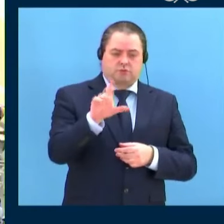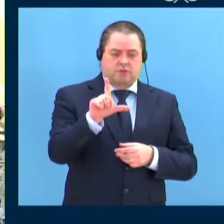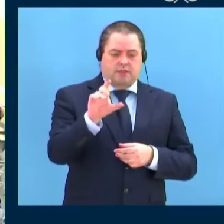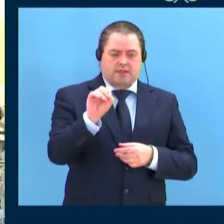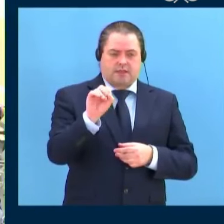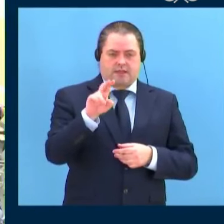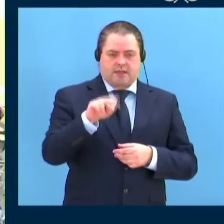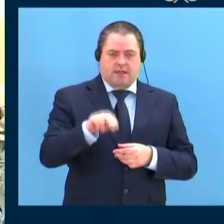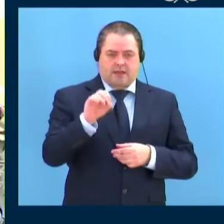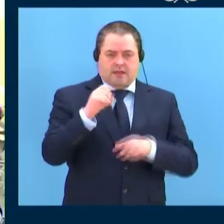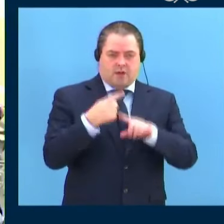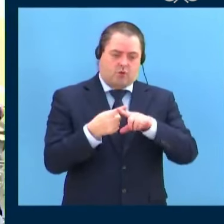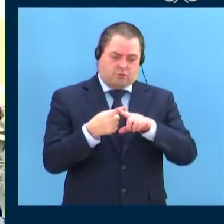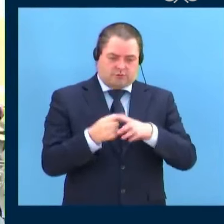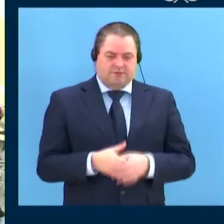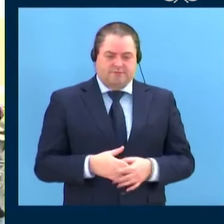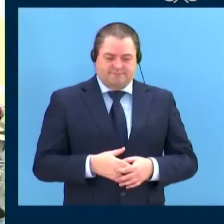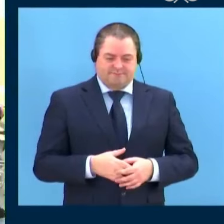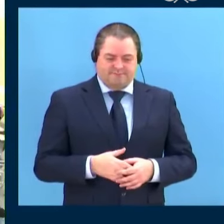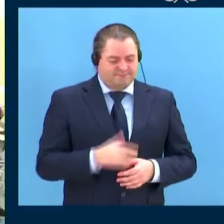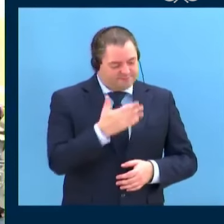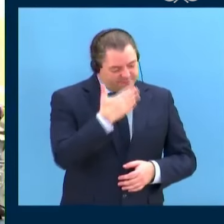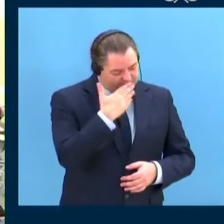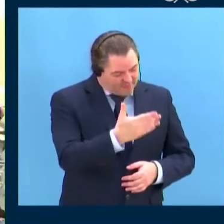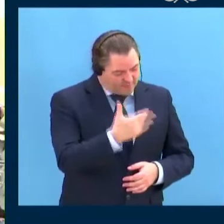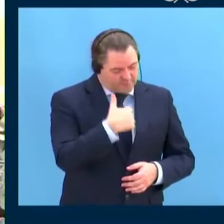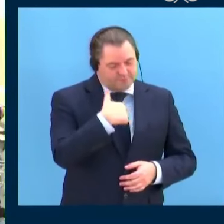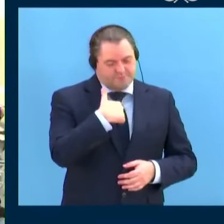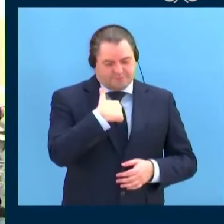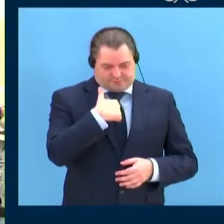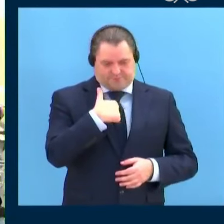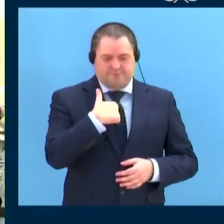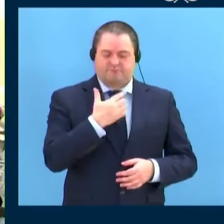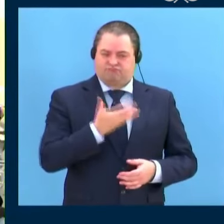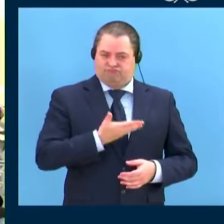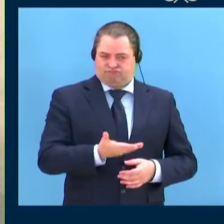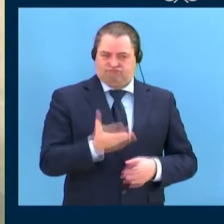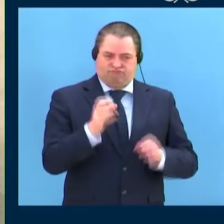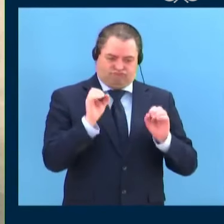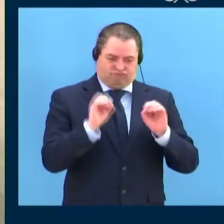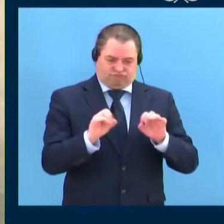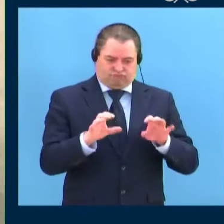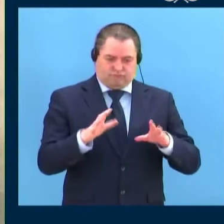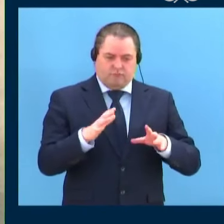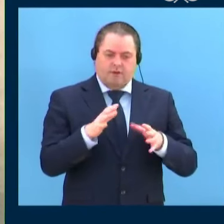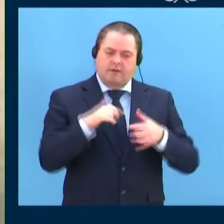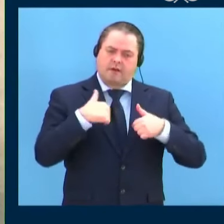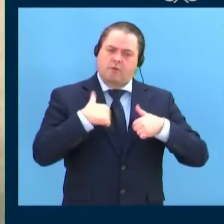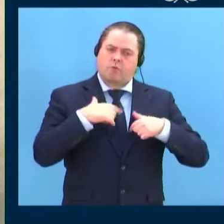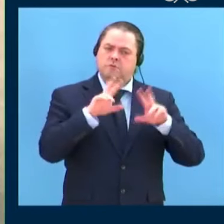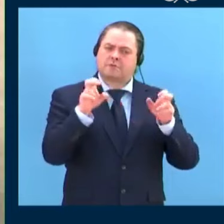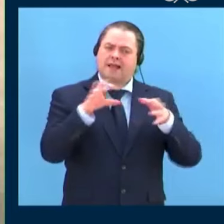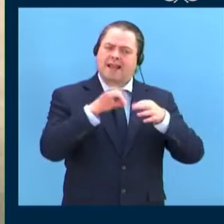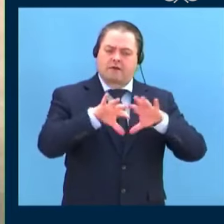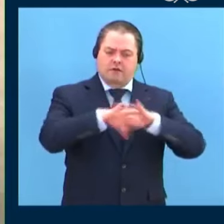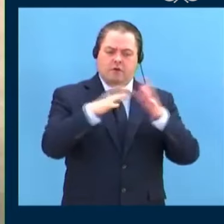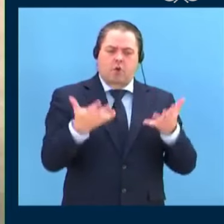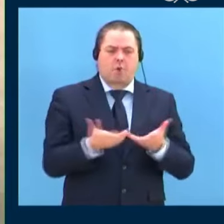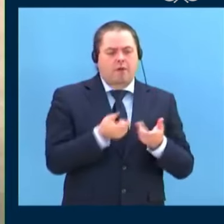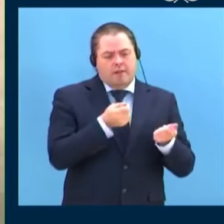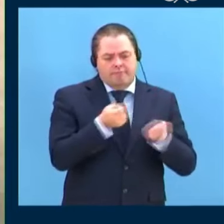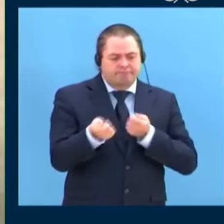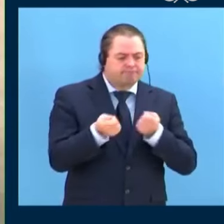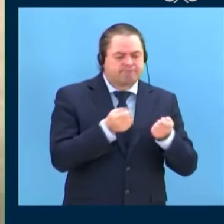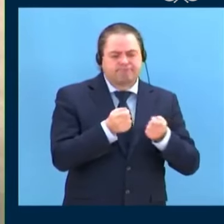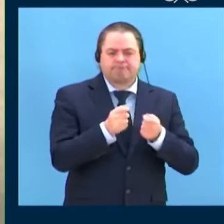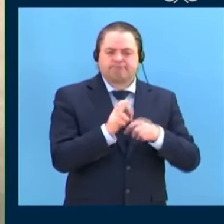you, Chair, for the invitation to speak today. I would like to focus on global governance and the role of the UN in providing legal and